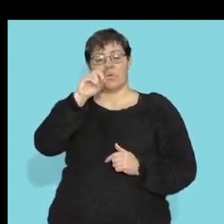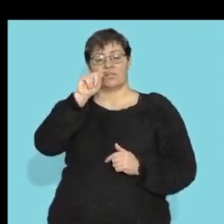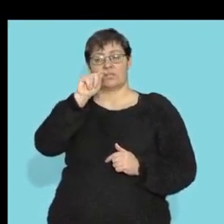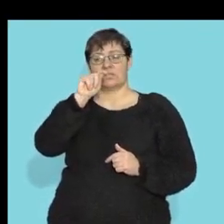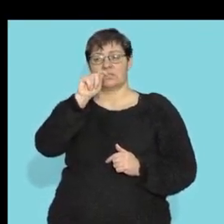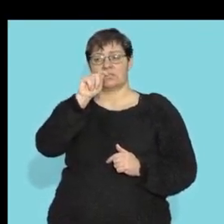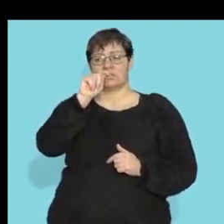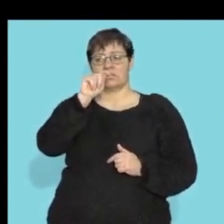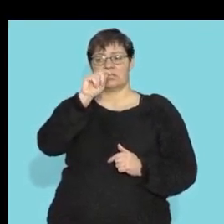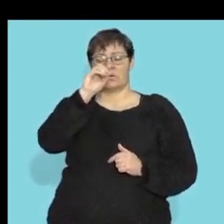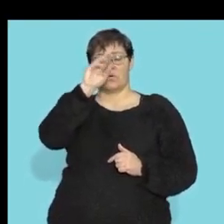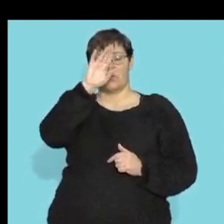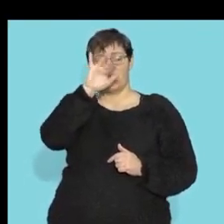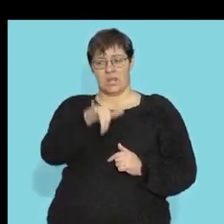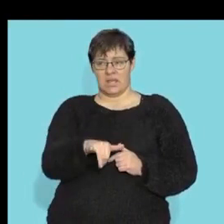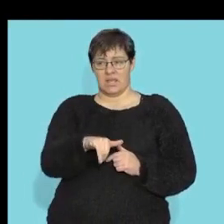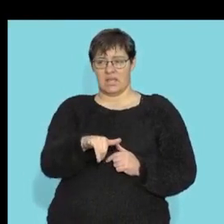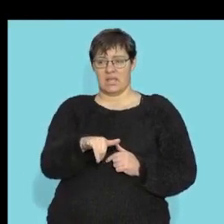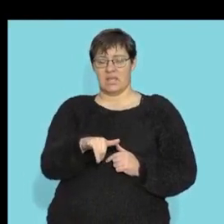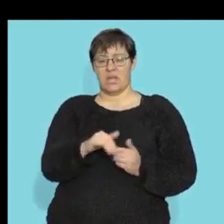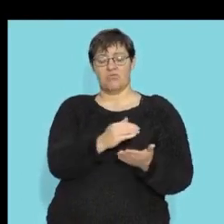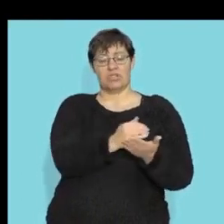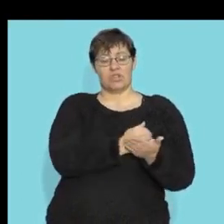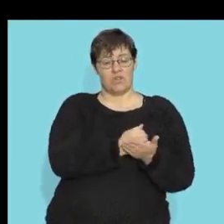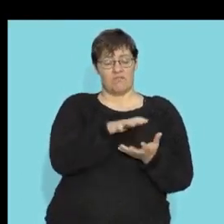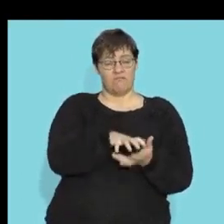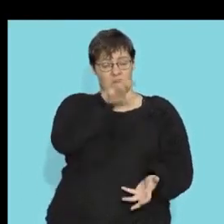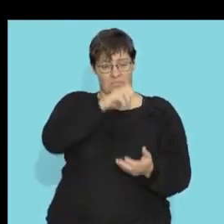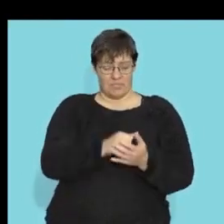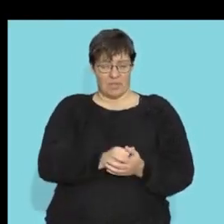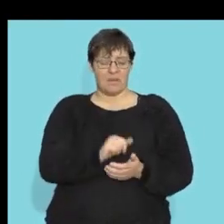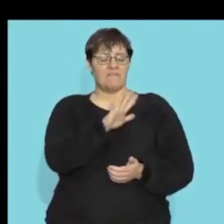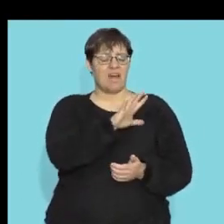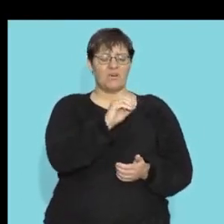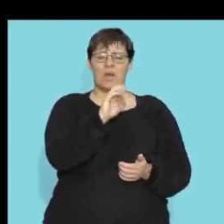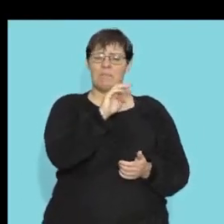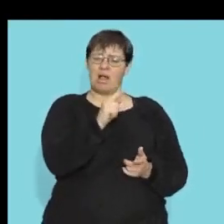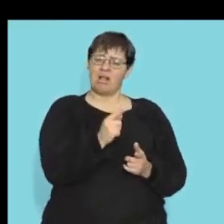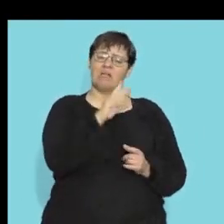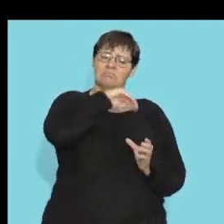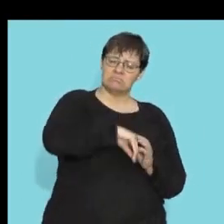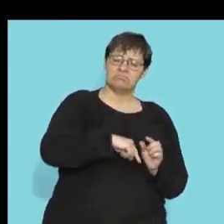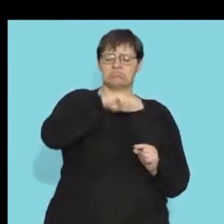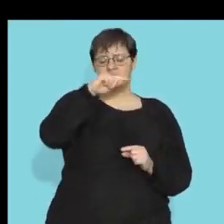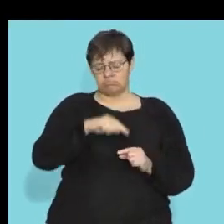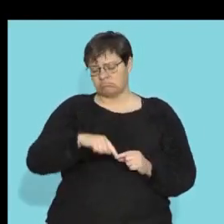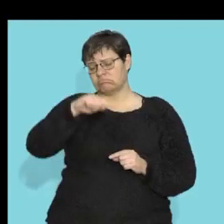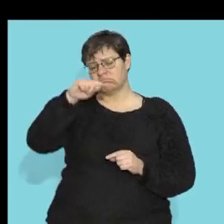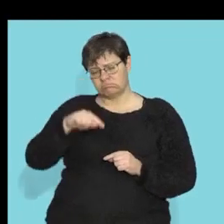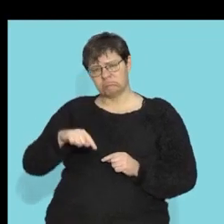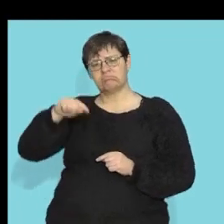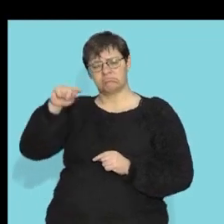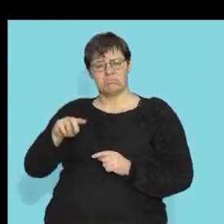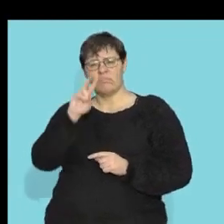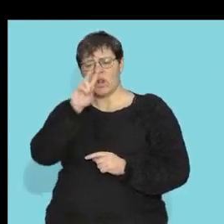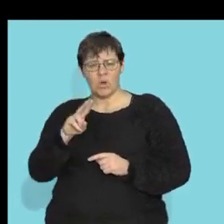is you are breathing in the 1/2 liter constantly, okay? You will at times need, as